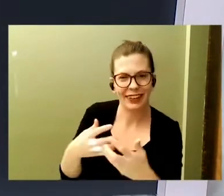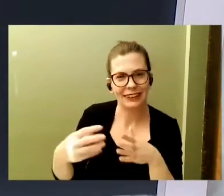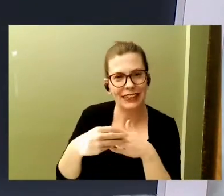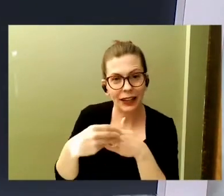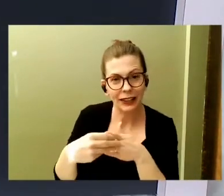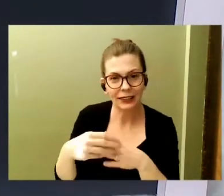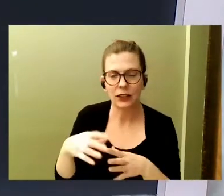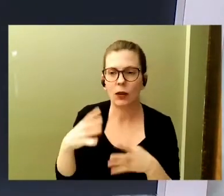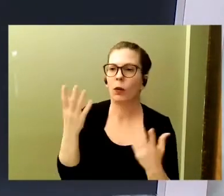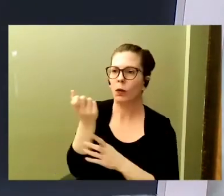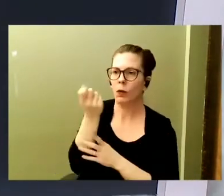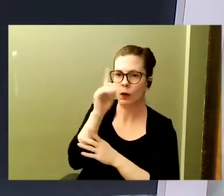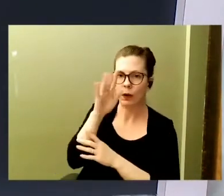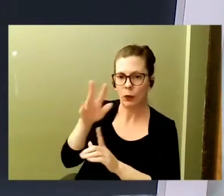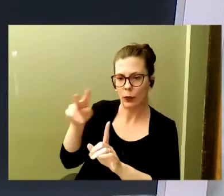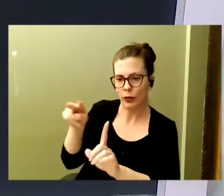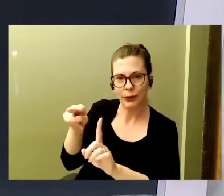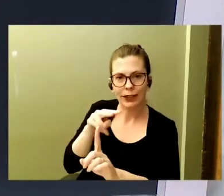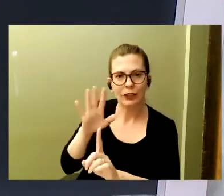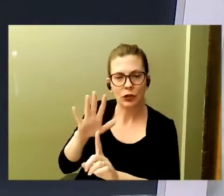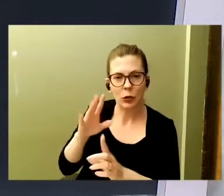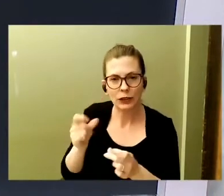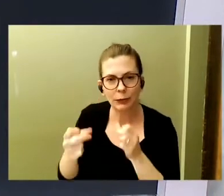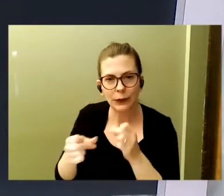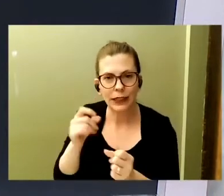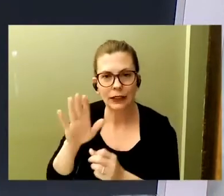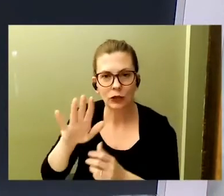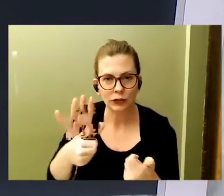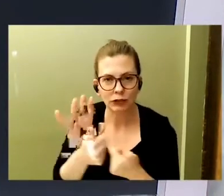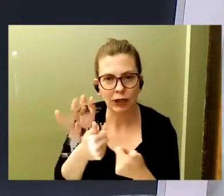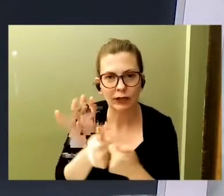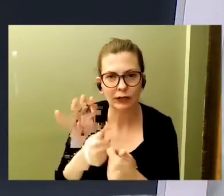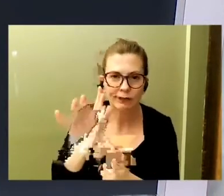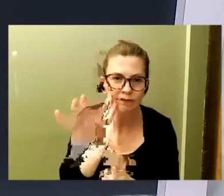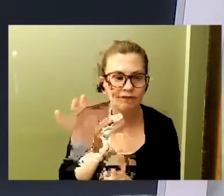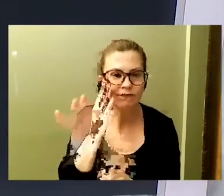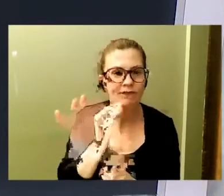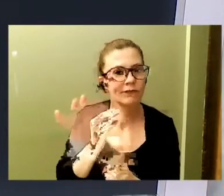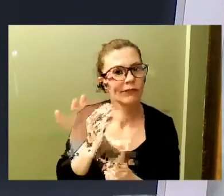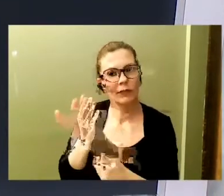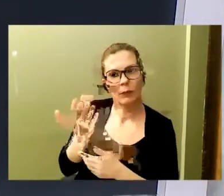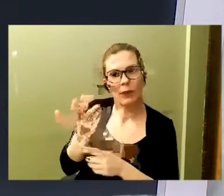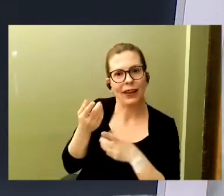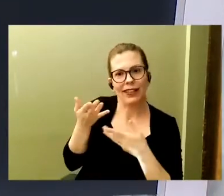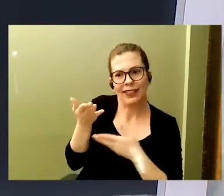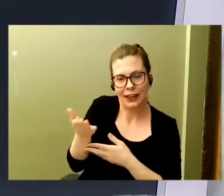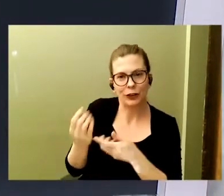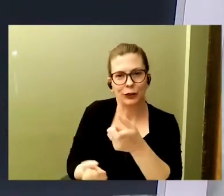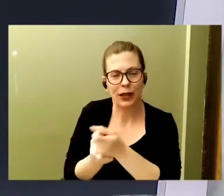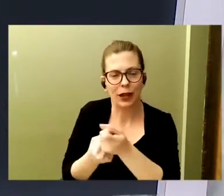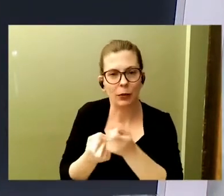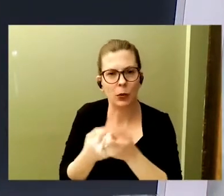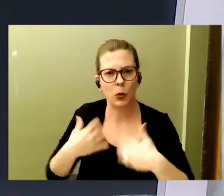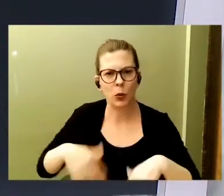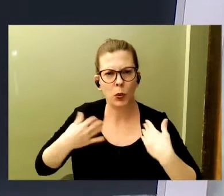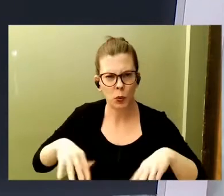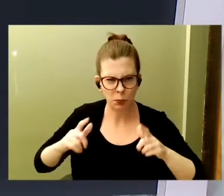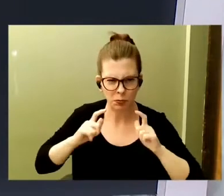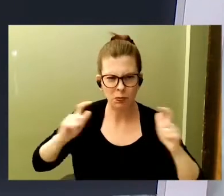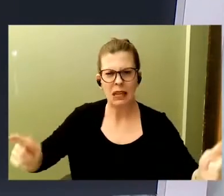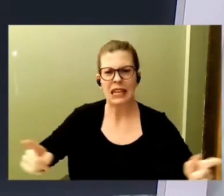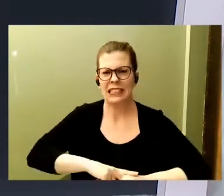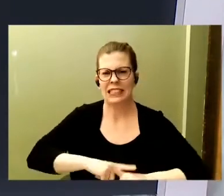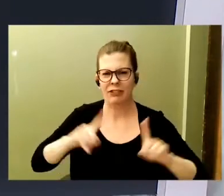are and your speed and your challenges and is there to help, that can make a massive difference. And the other thing that I love